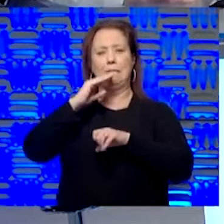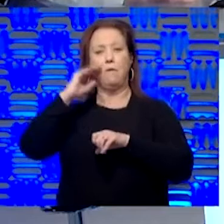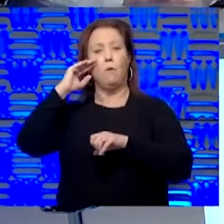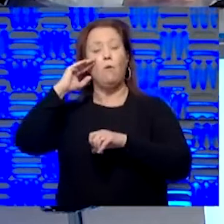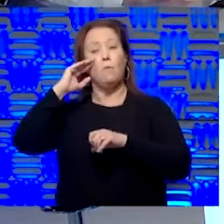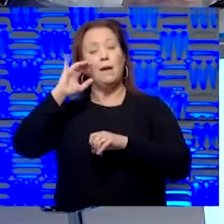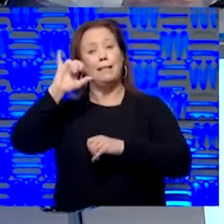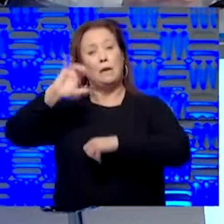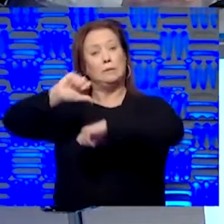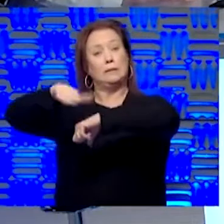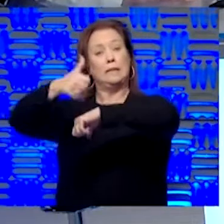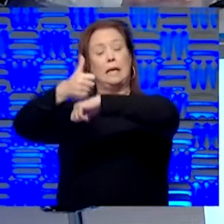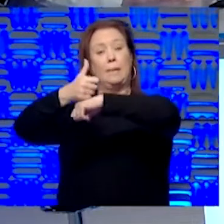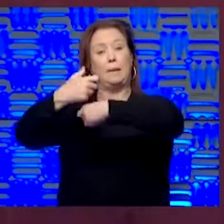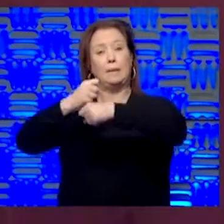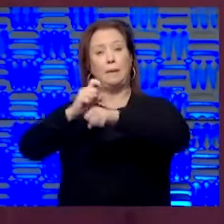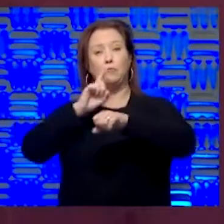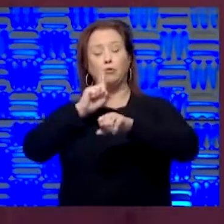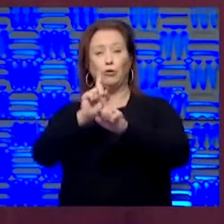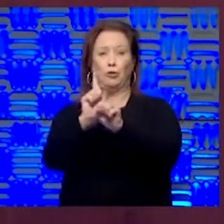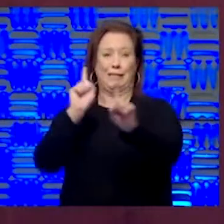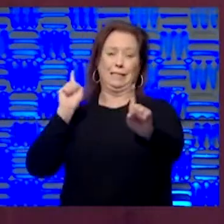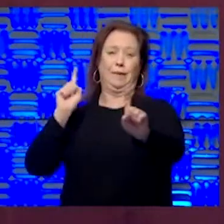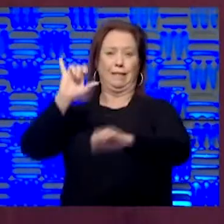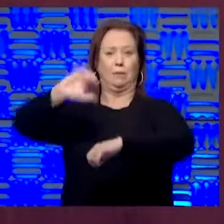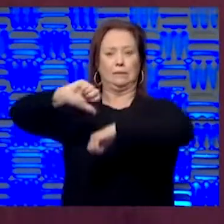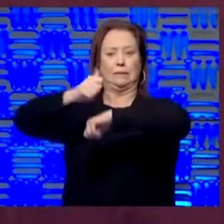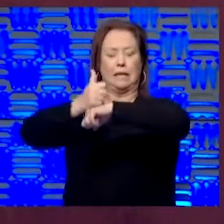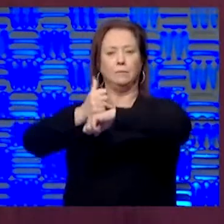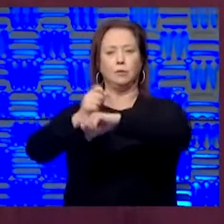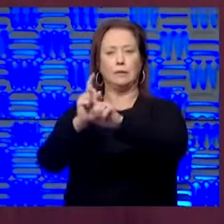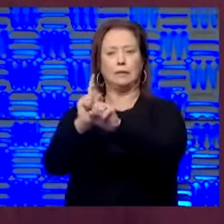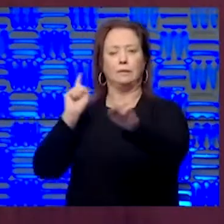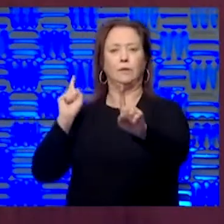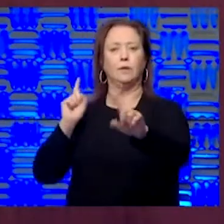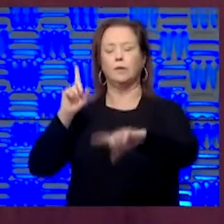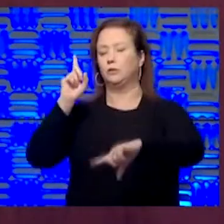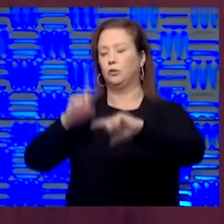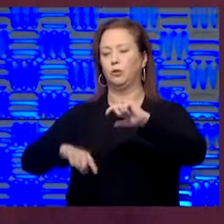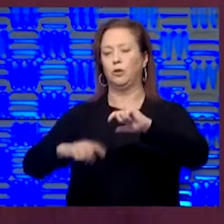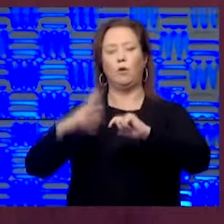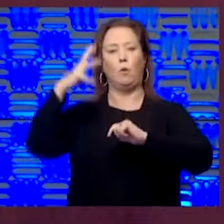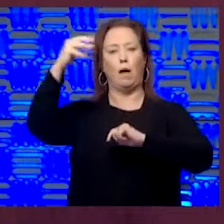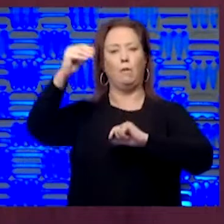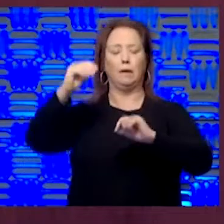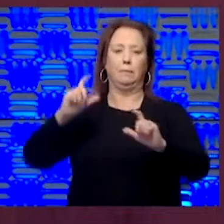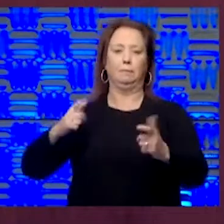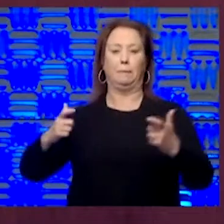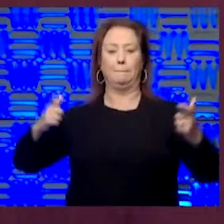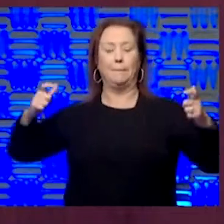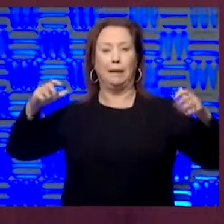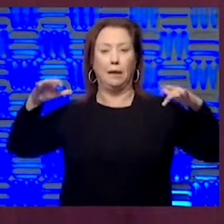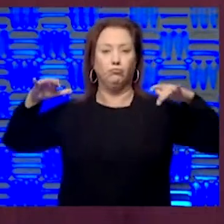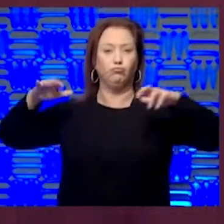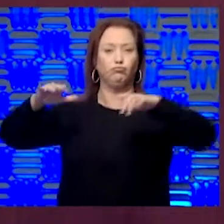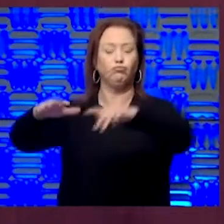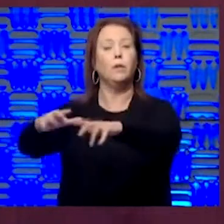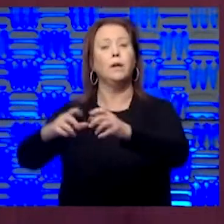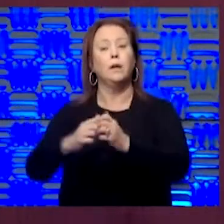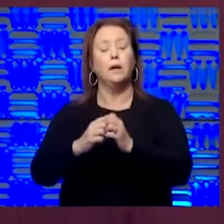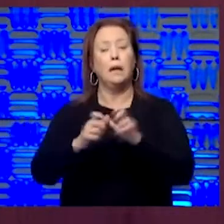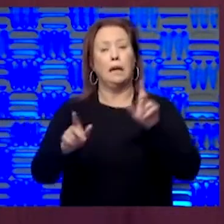really designed to make sure you stayed 6 feet away because you couldn't go out in large public gatherings. And as folks think about